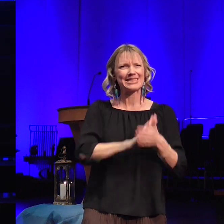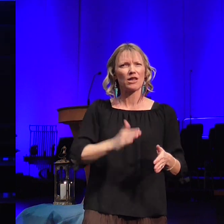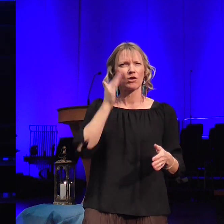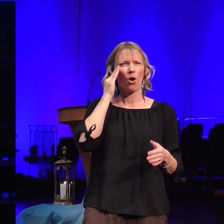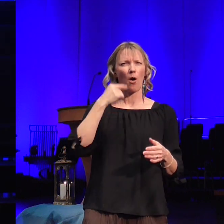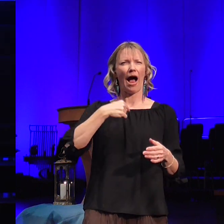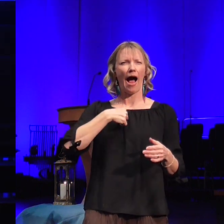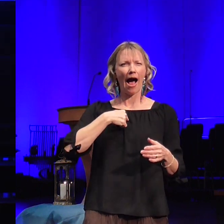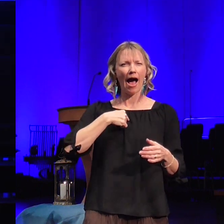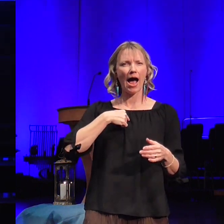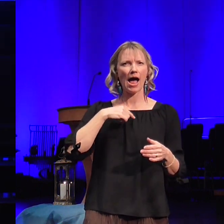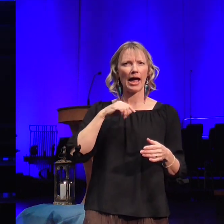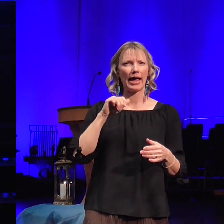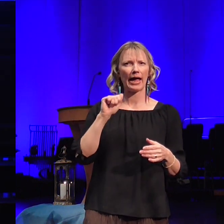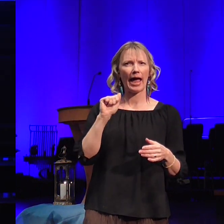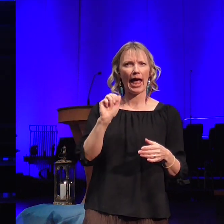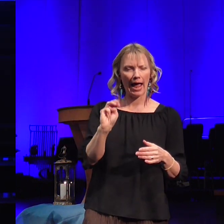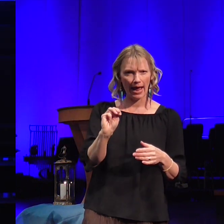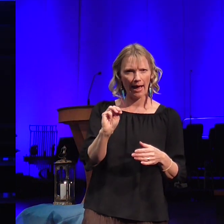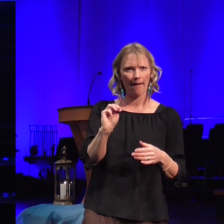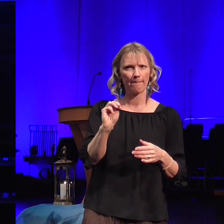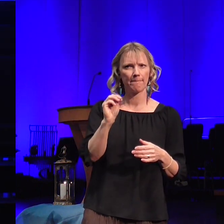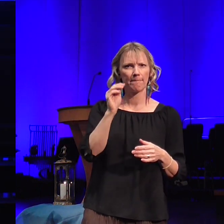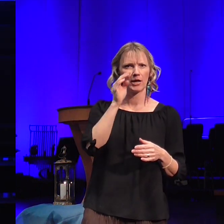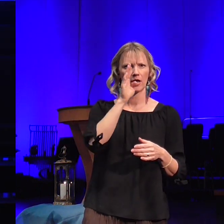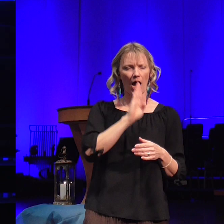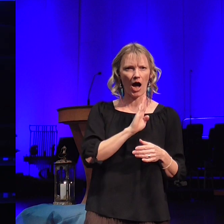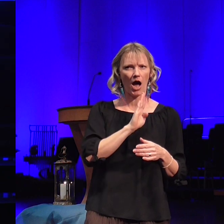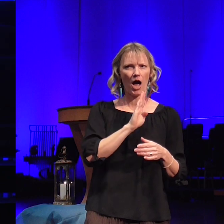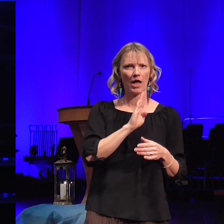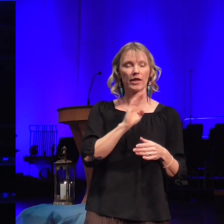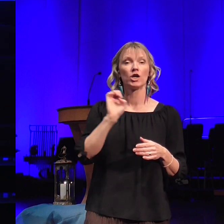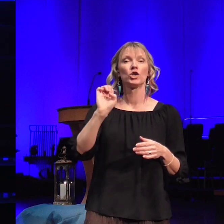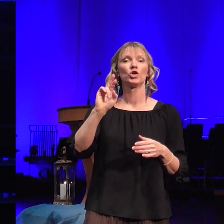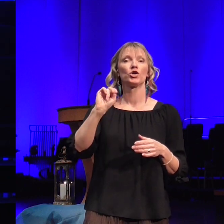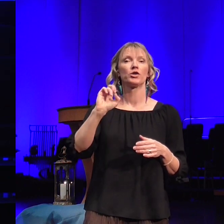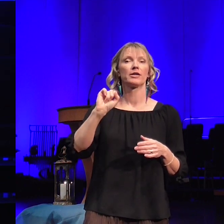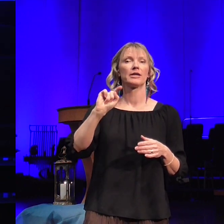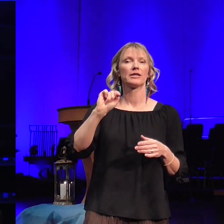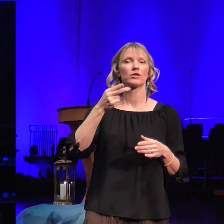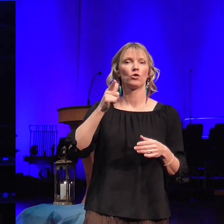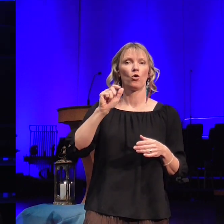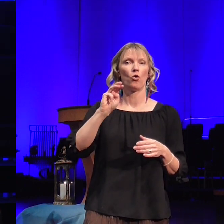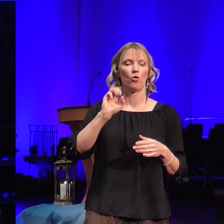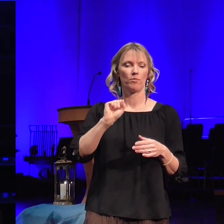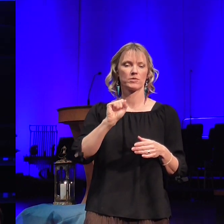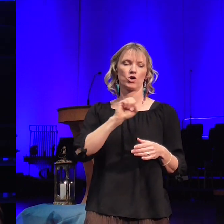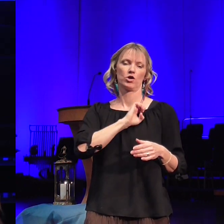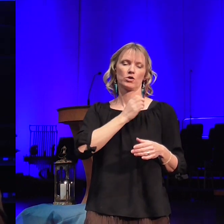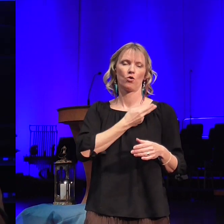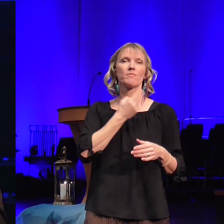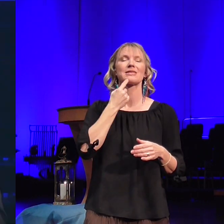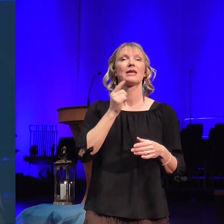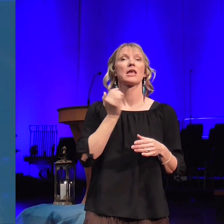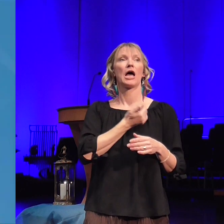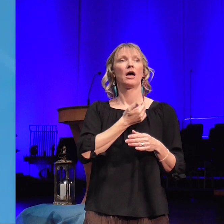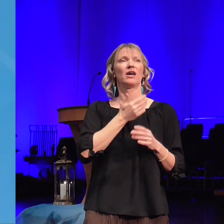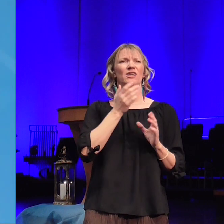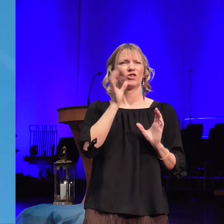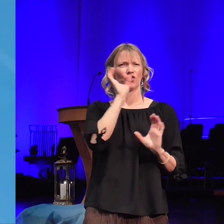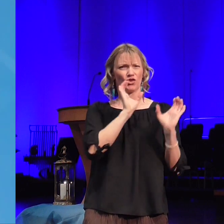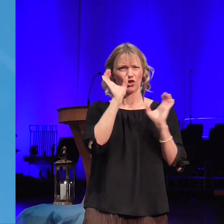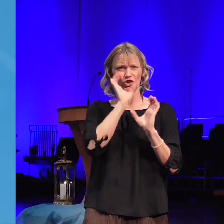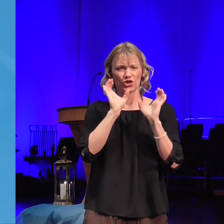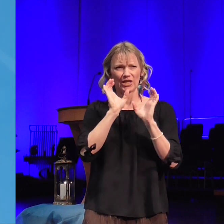about that term, I am God. Ernest Holmes says, our search after the place